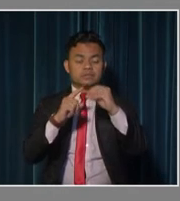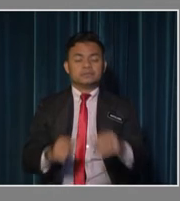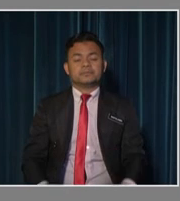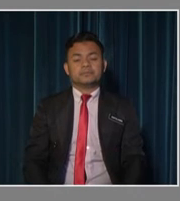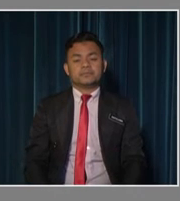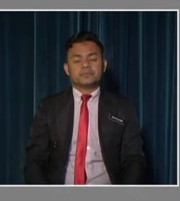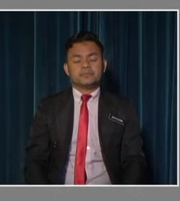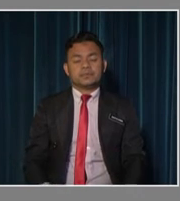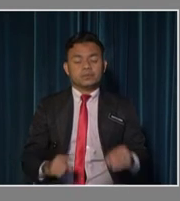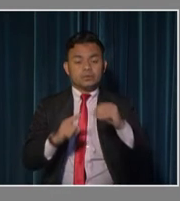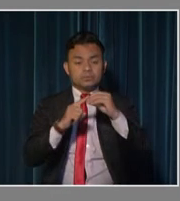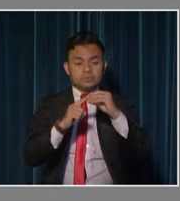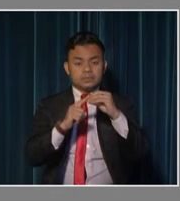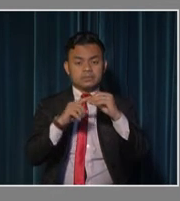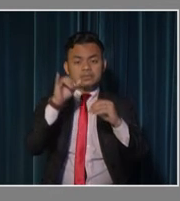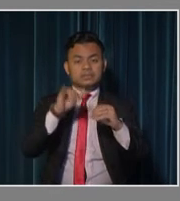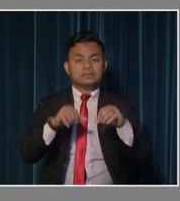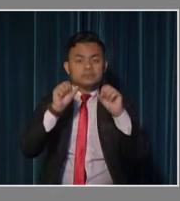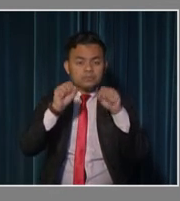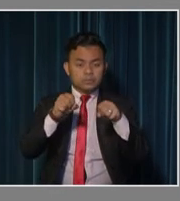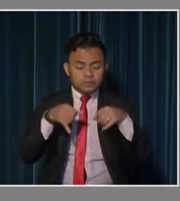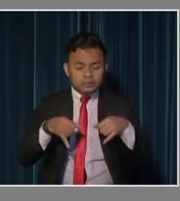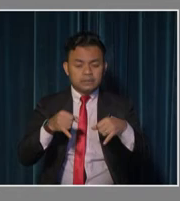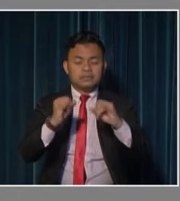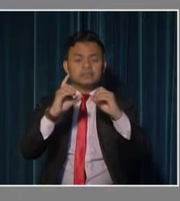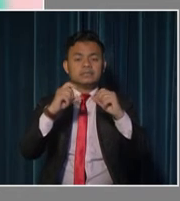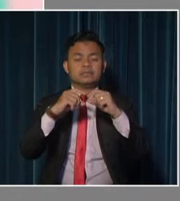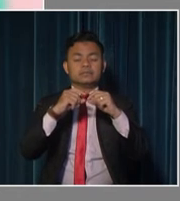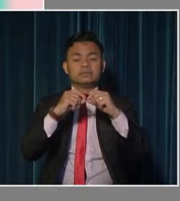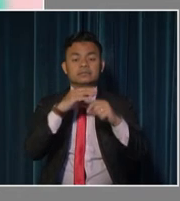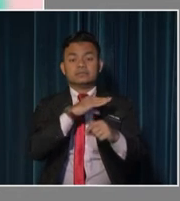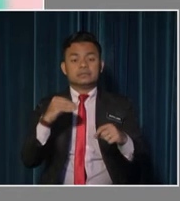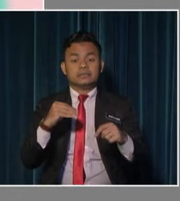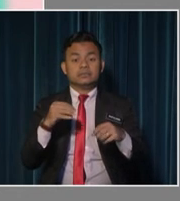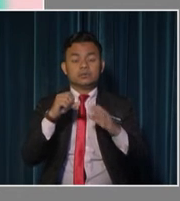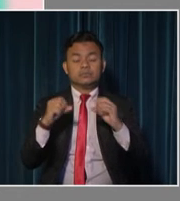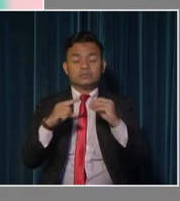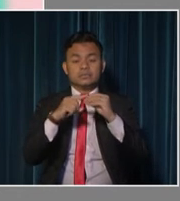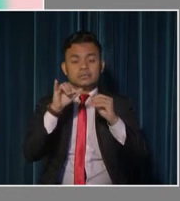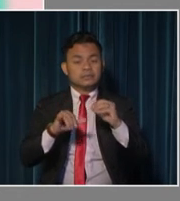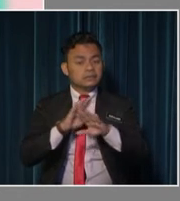conductors and the objects which are insulators.